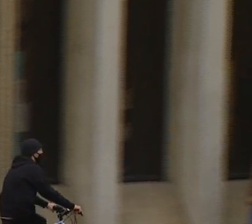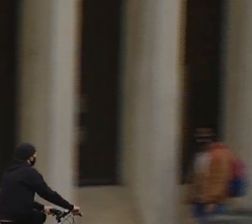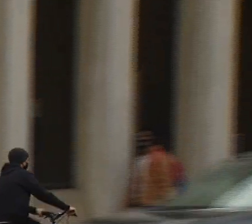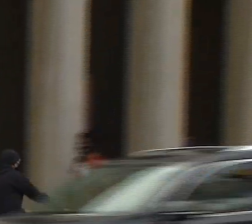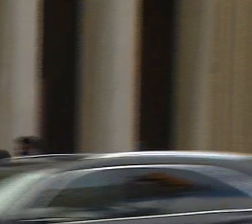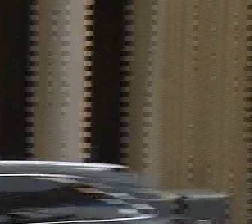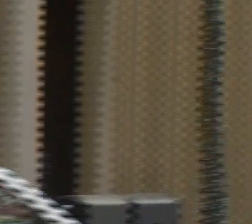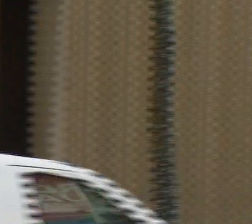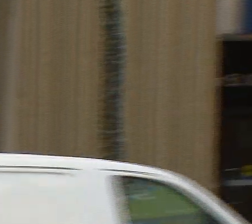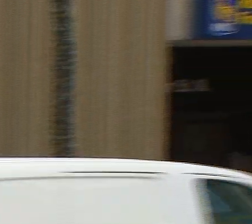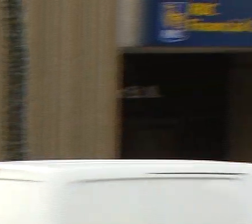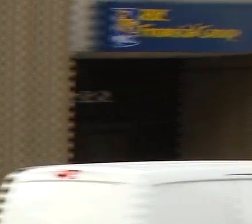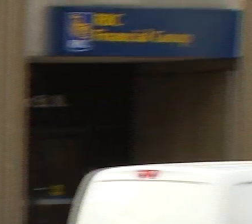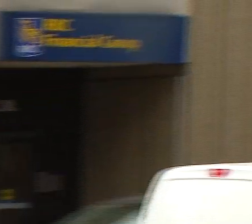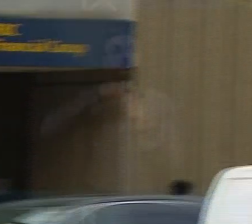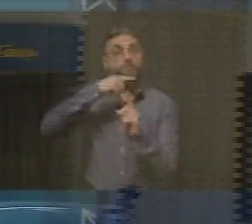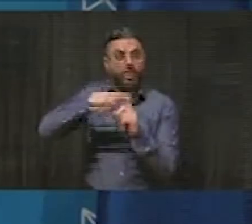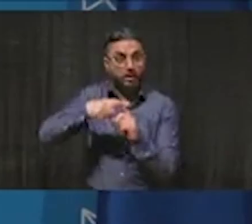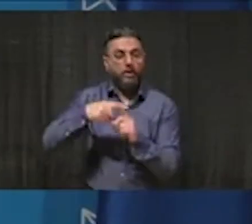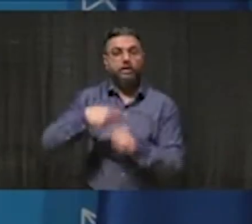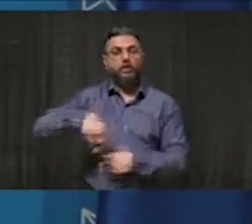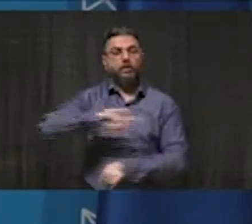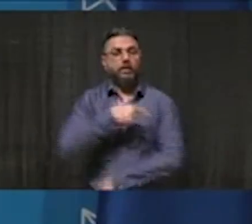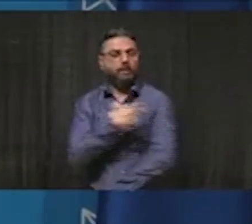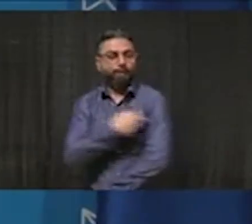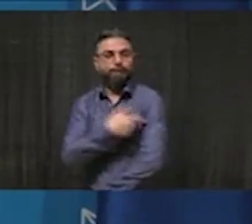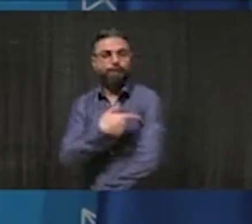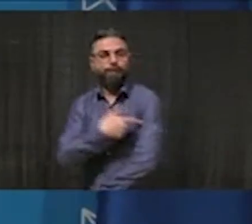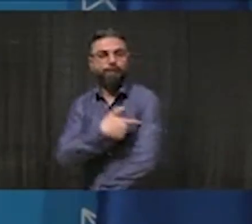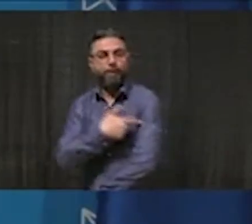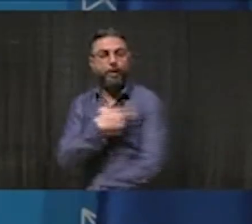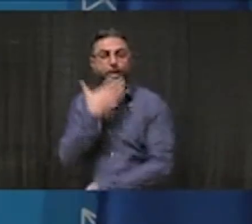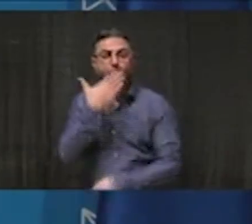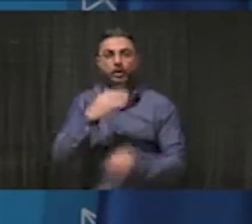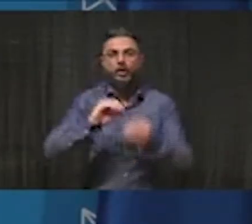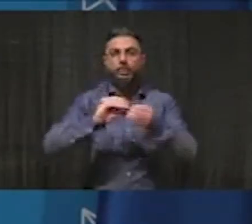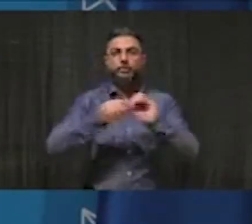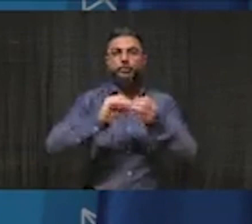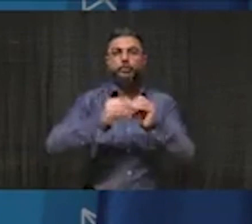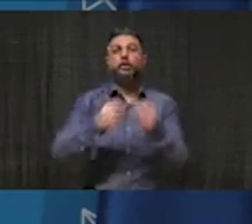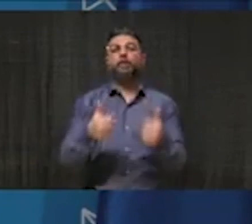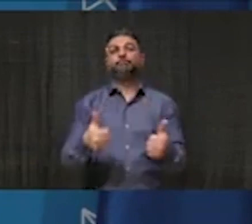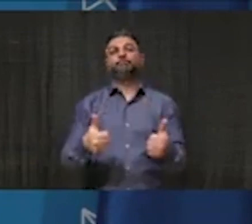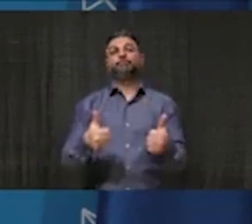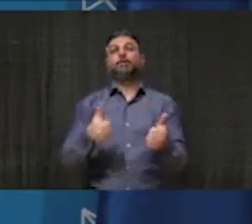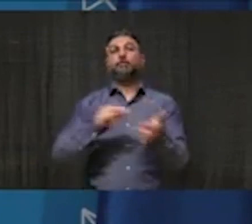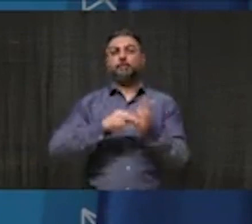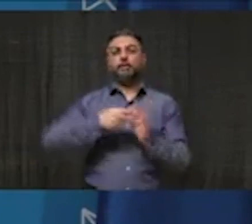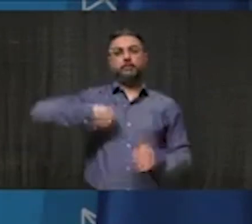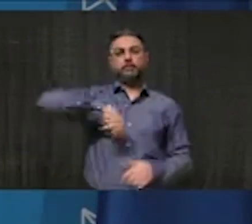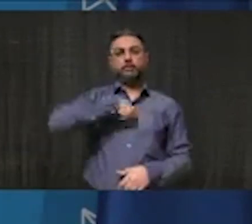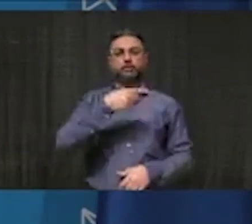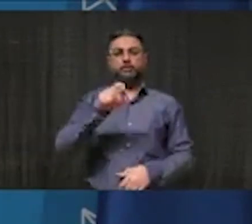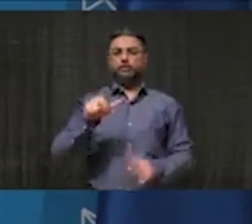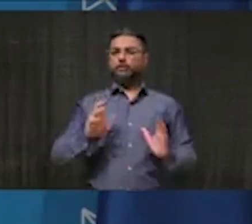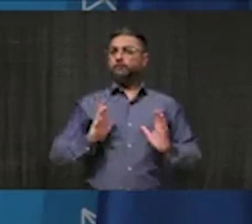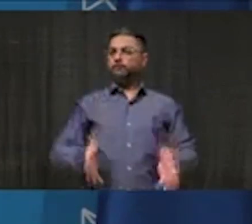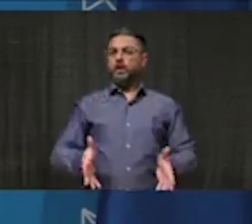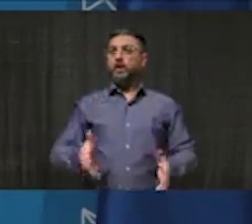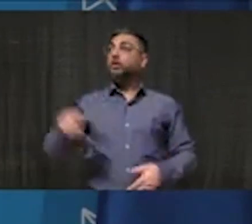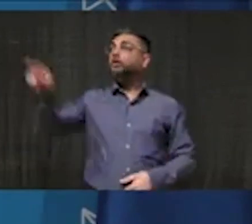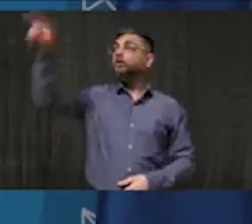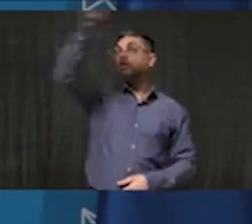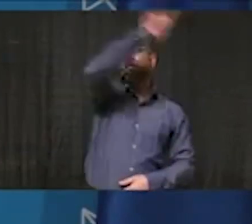vaccination. Other jurisdictions in Ontario are currently experiencing spikes as they were